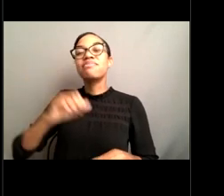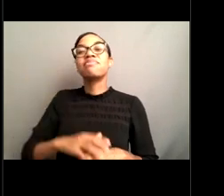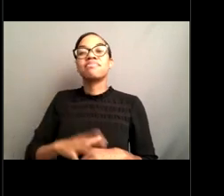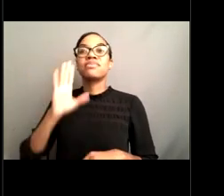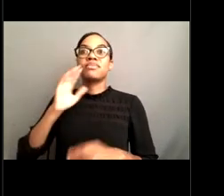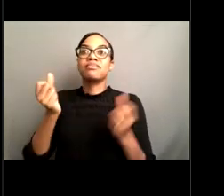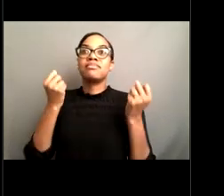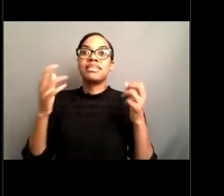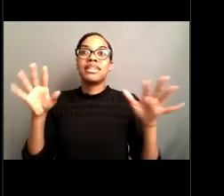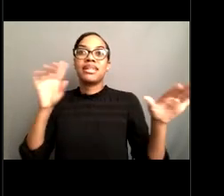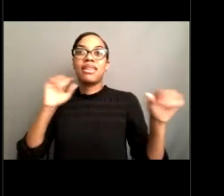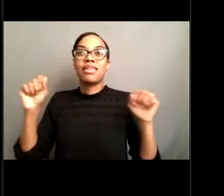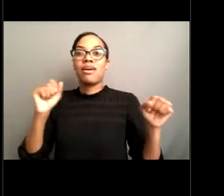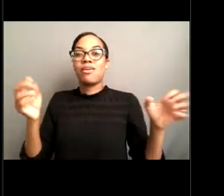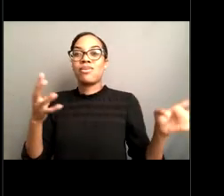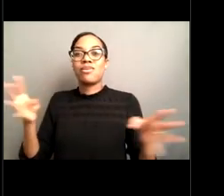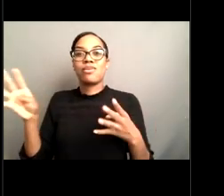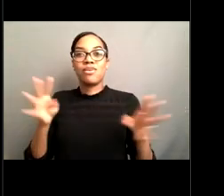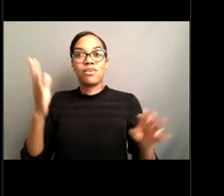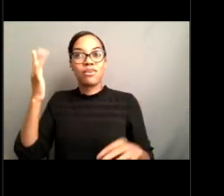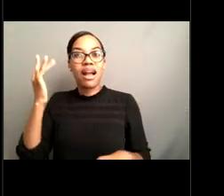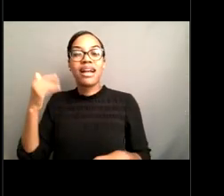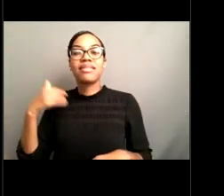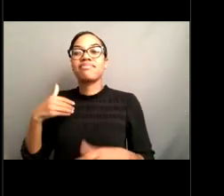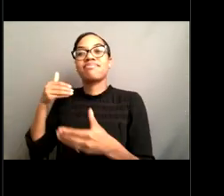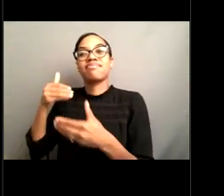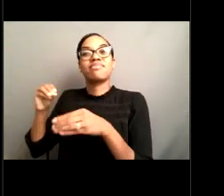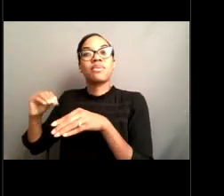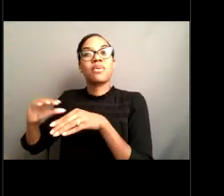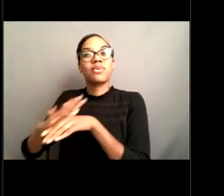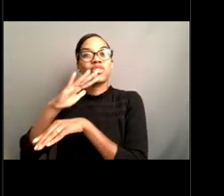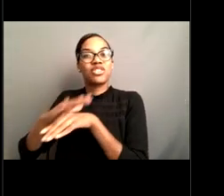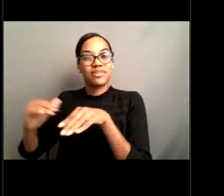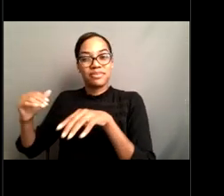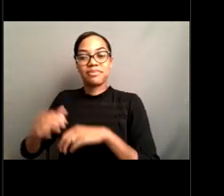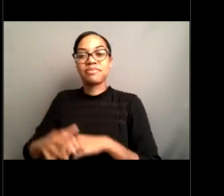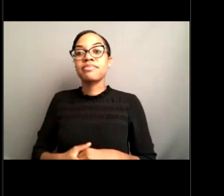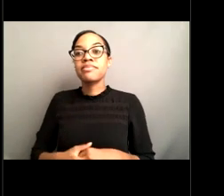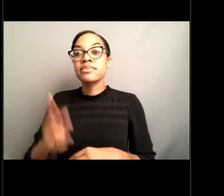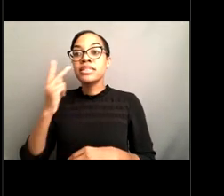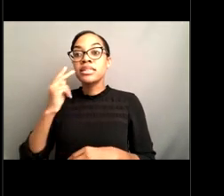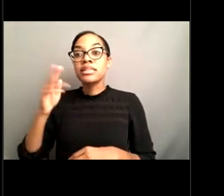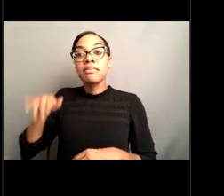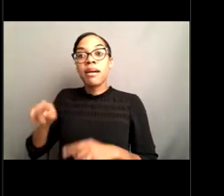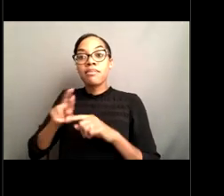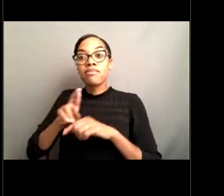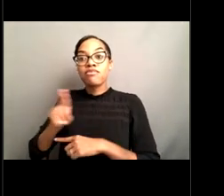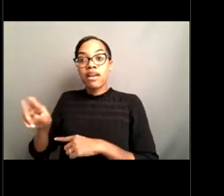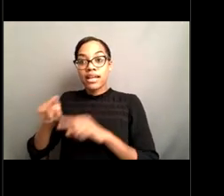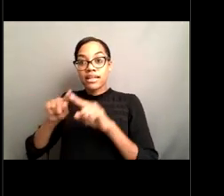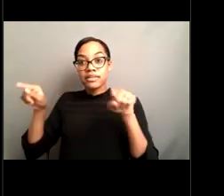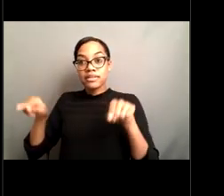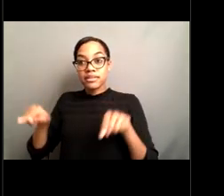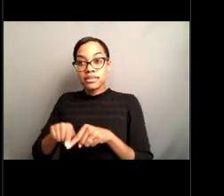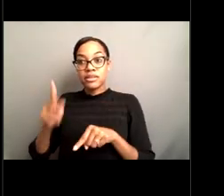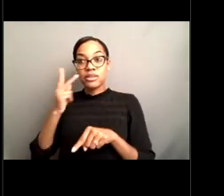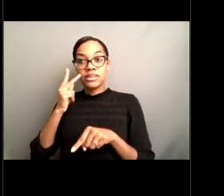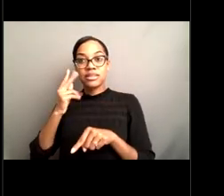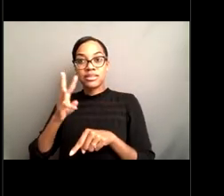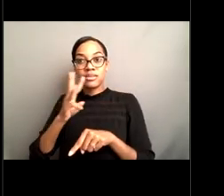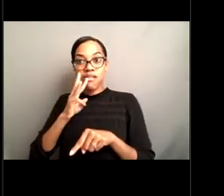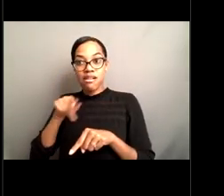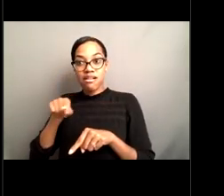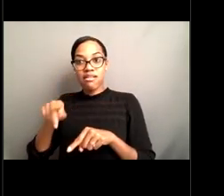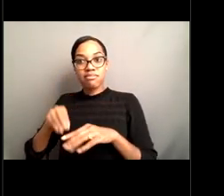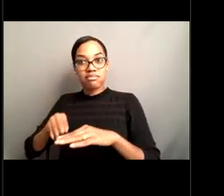interest in meteorology. And the bottom right-hand corner picture there is just from earlier this summer, where I go on the water a lot, spend a